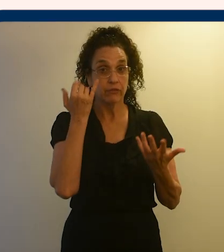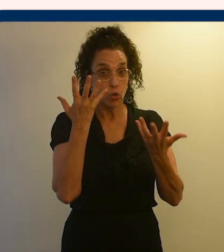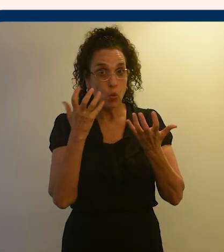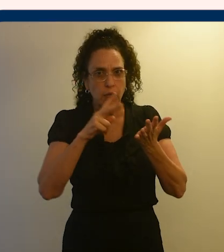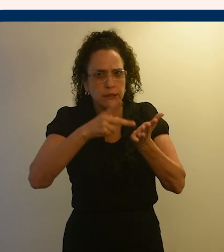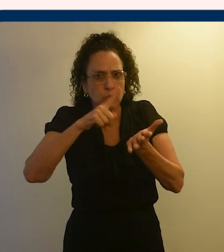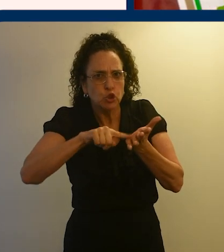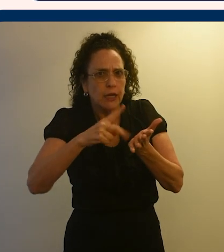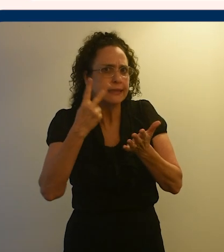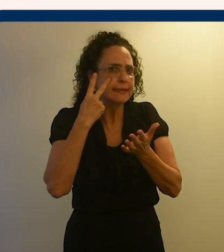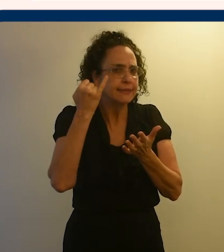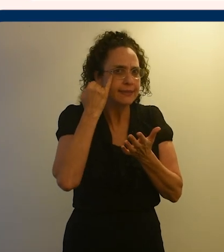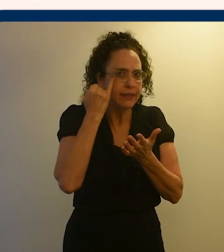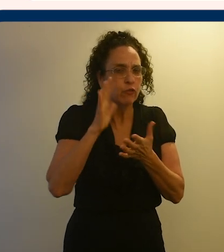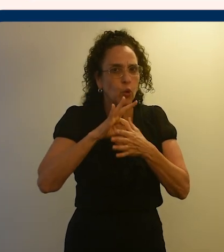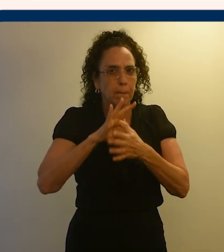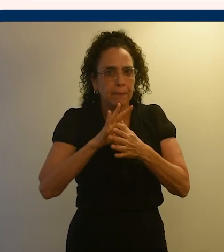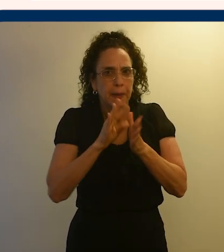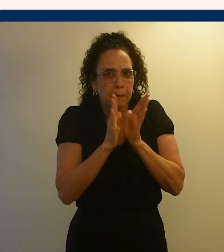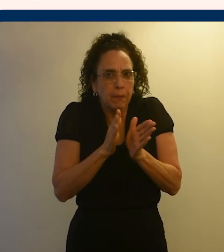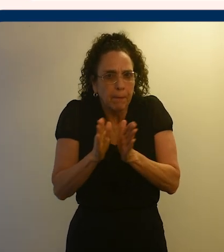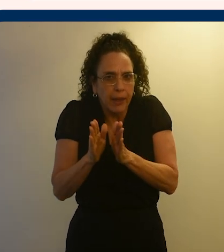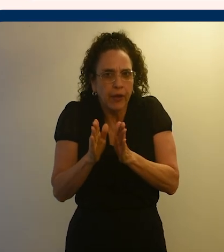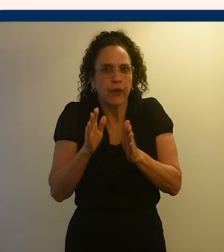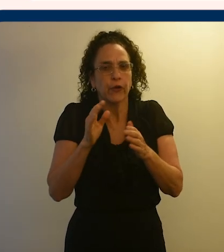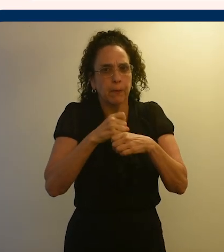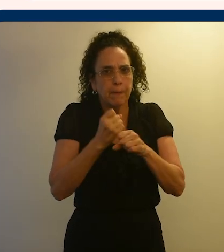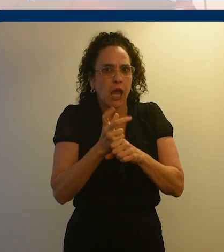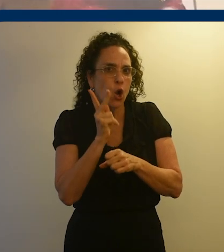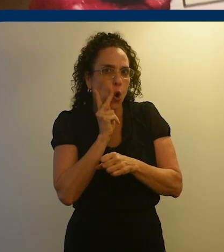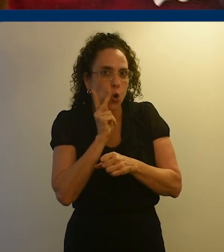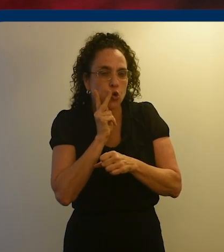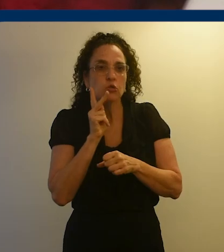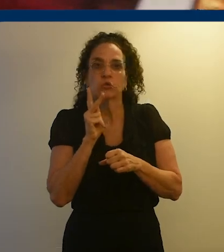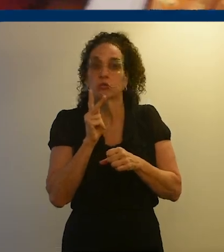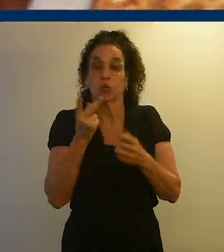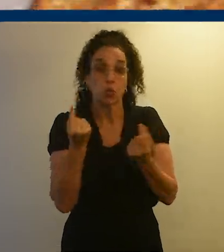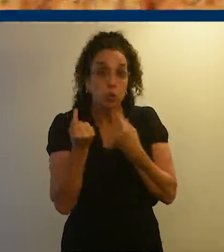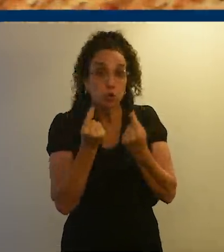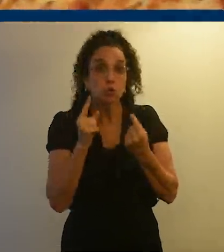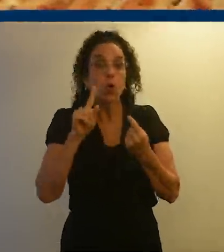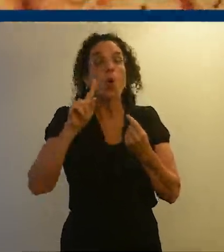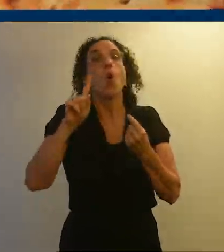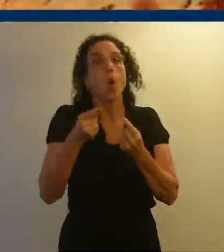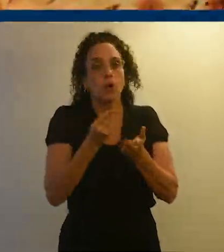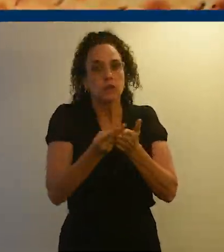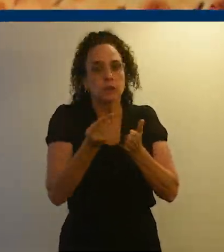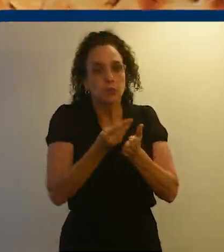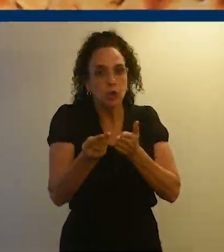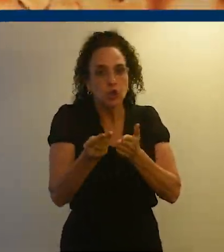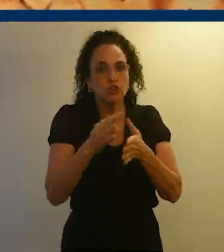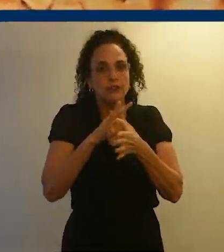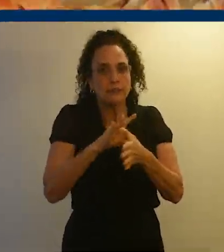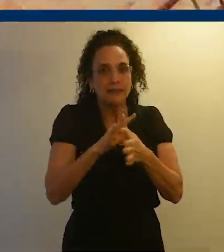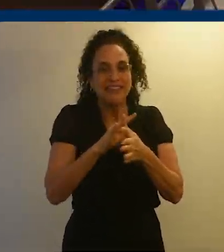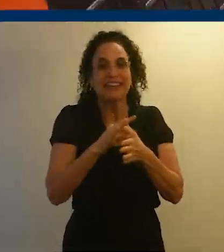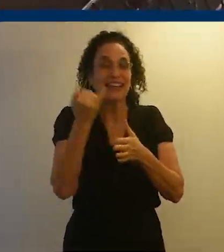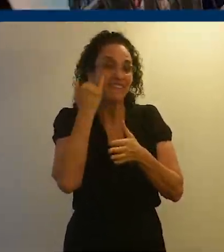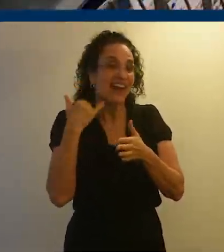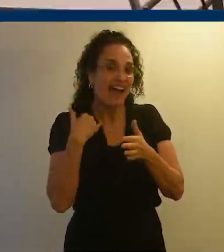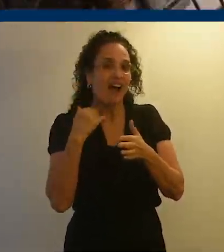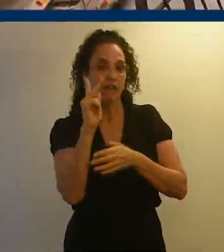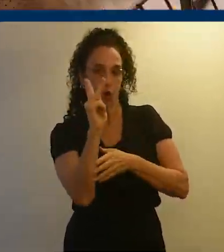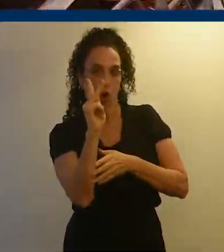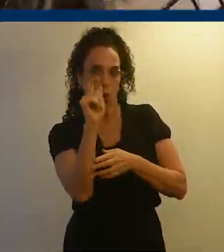only purchase products with one of the kosher symbols on its packaging. You can also purchase food found